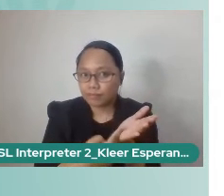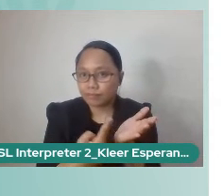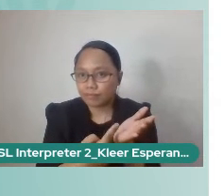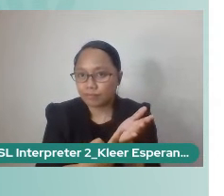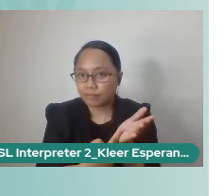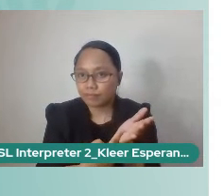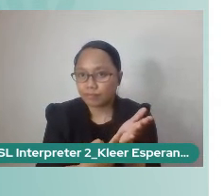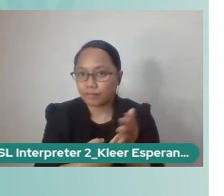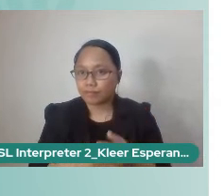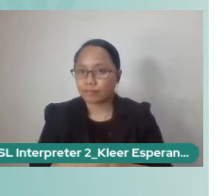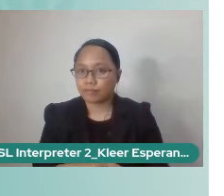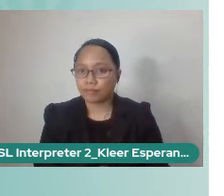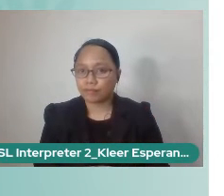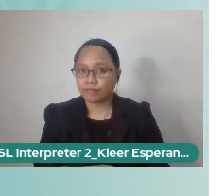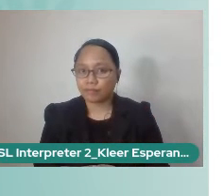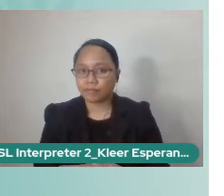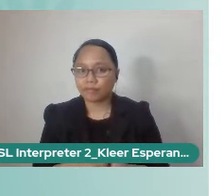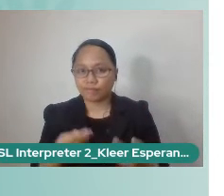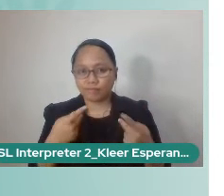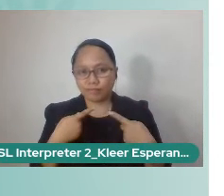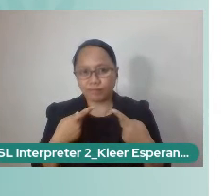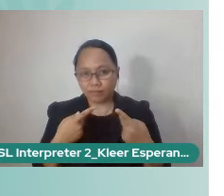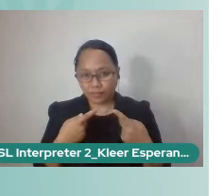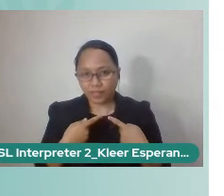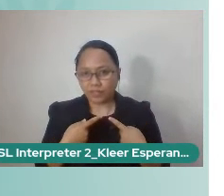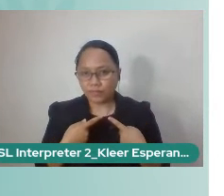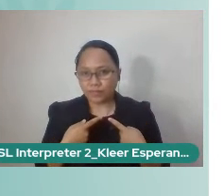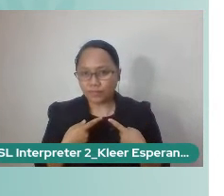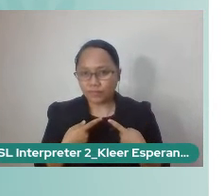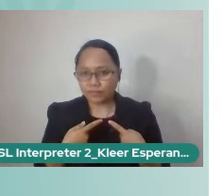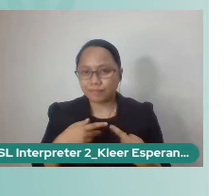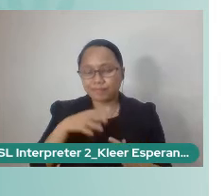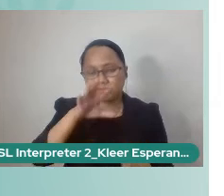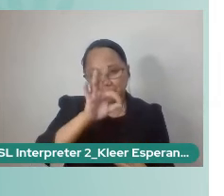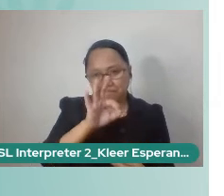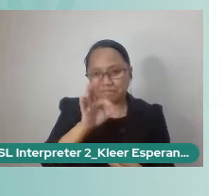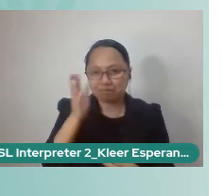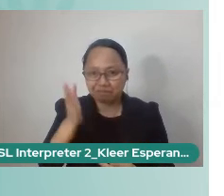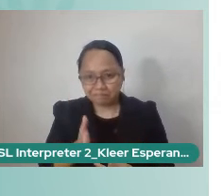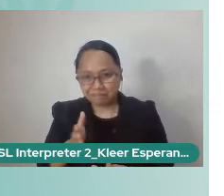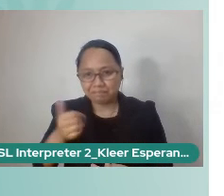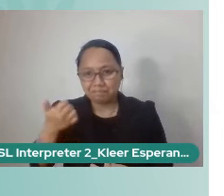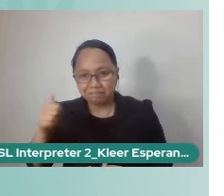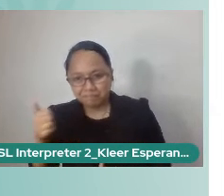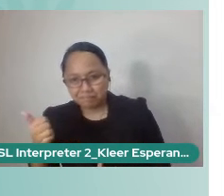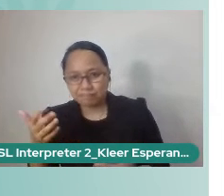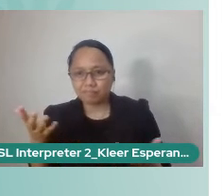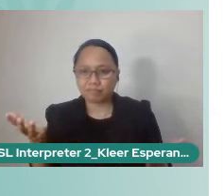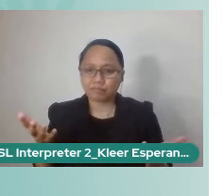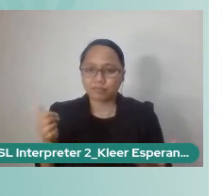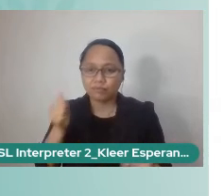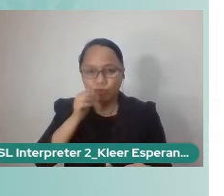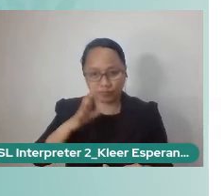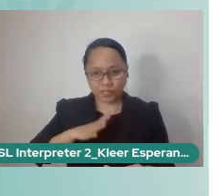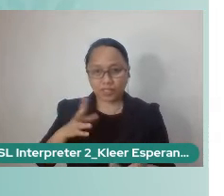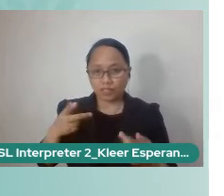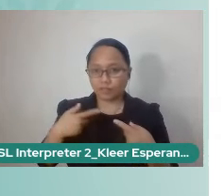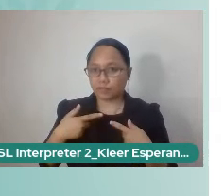are a lot of inequity around this disease. So most women that die by cervical